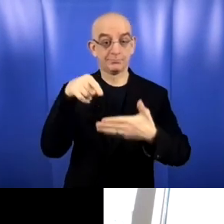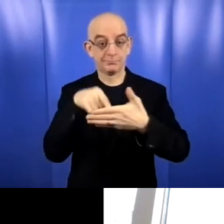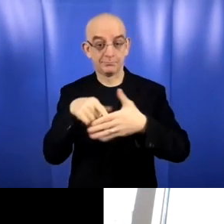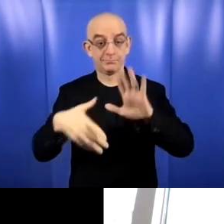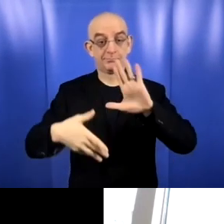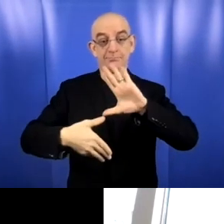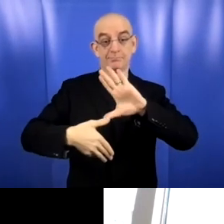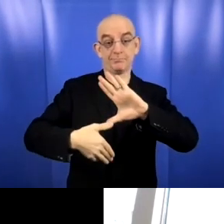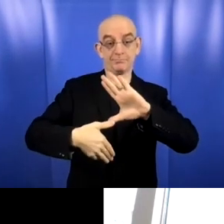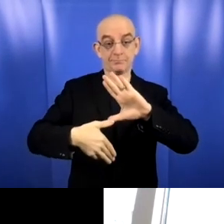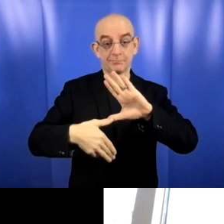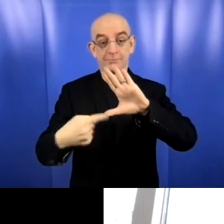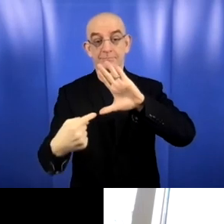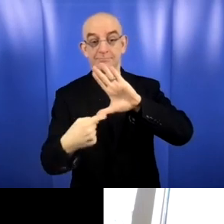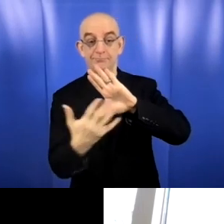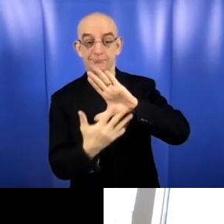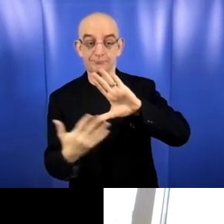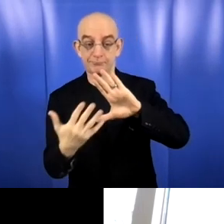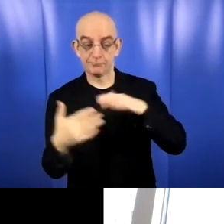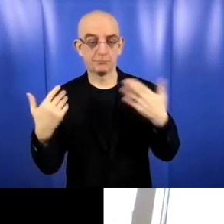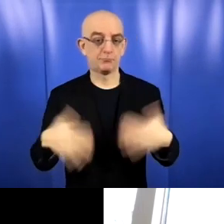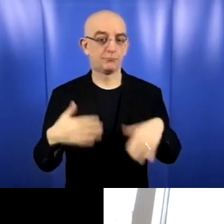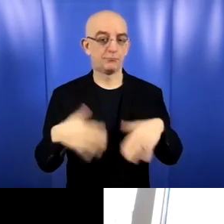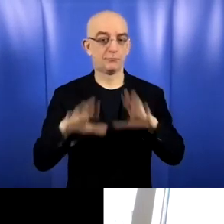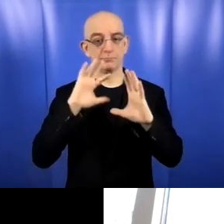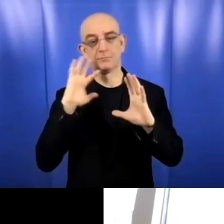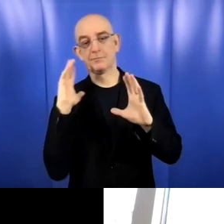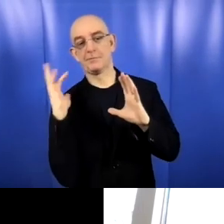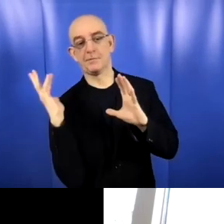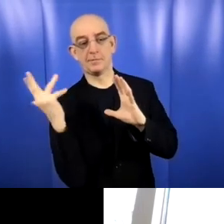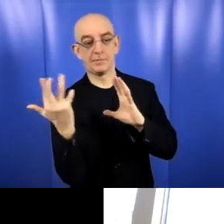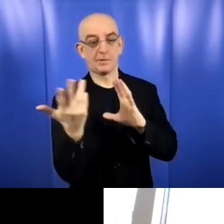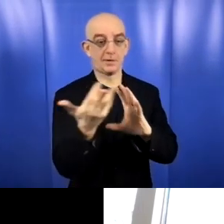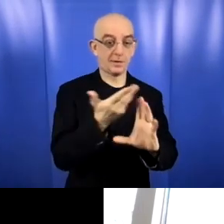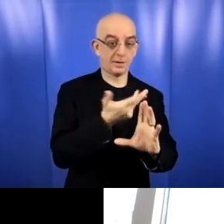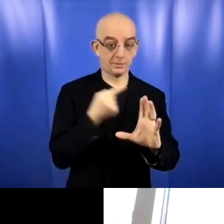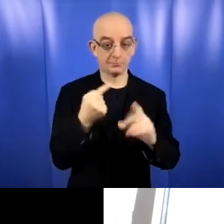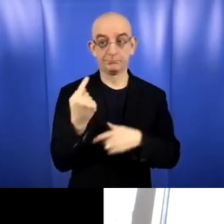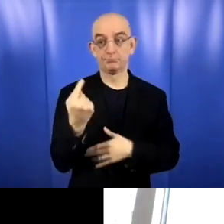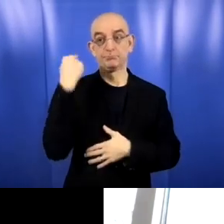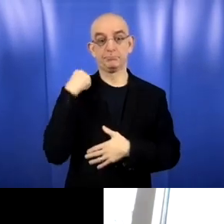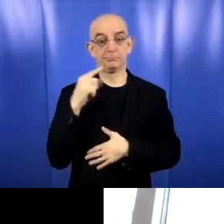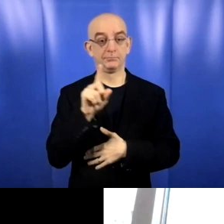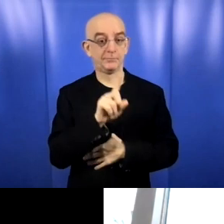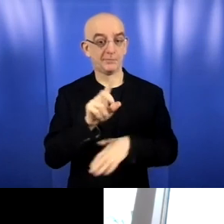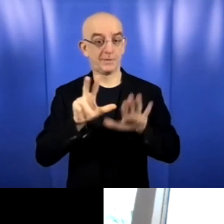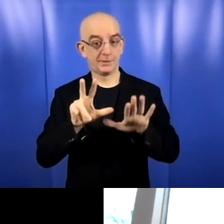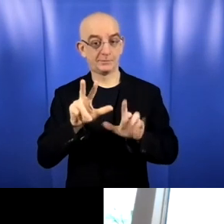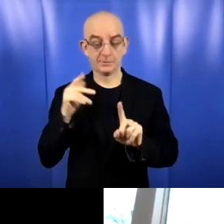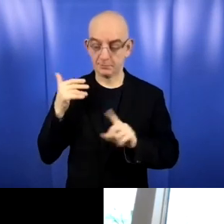a conference that has raised a range of themes, so many, but at the same